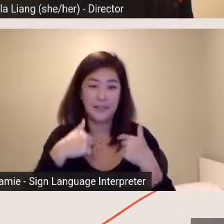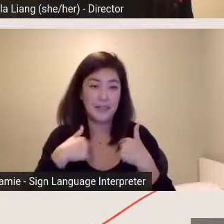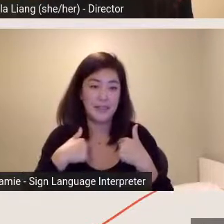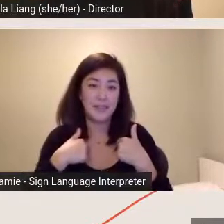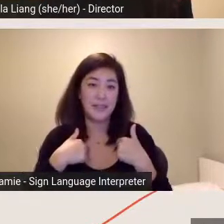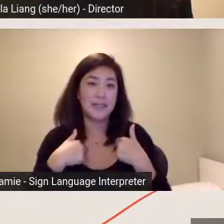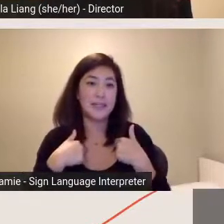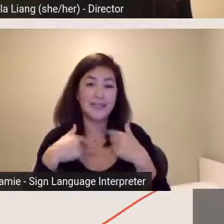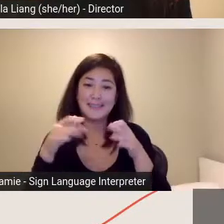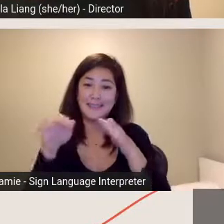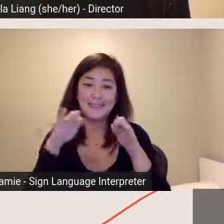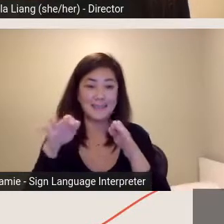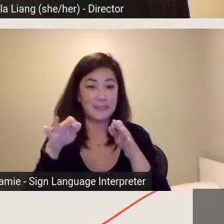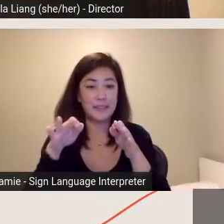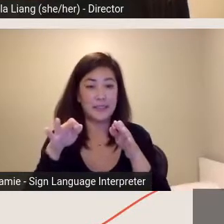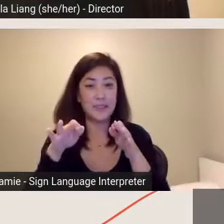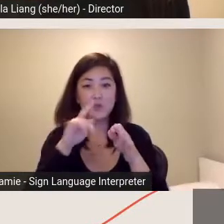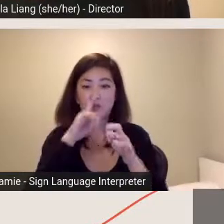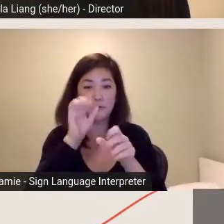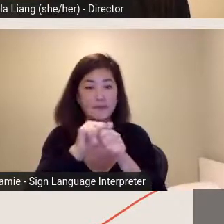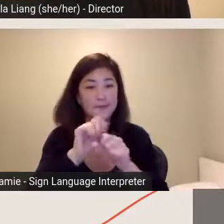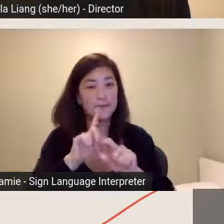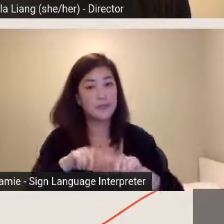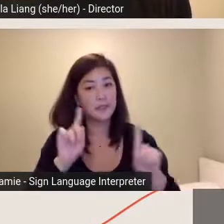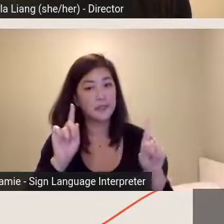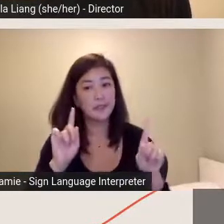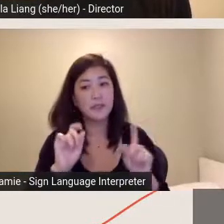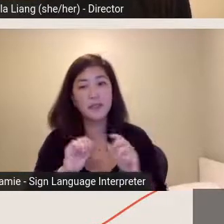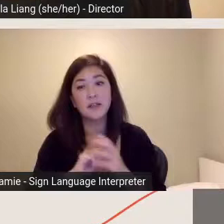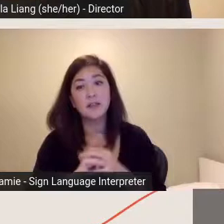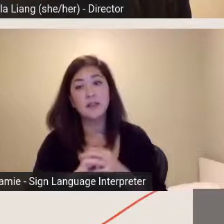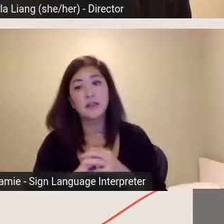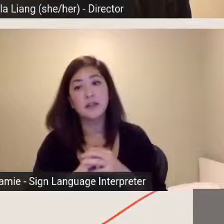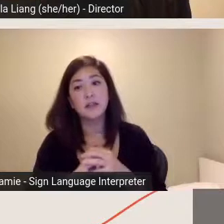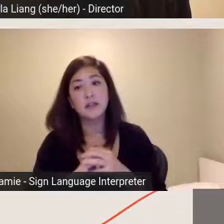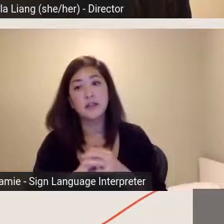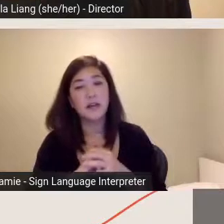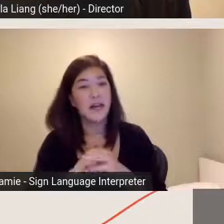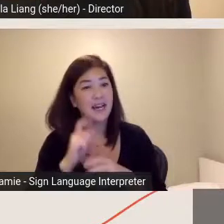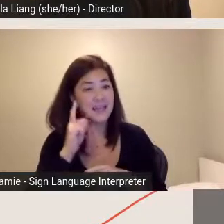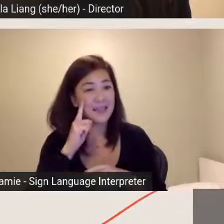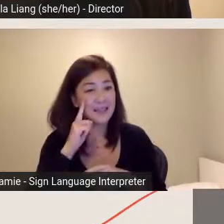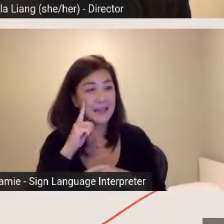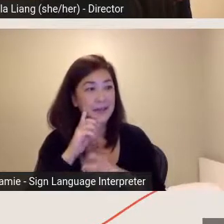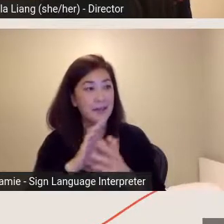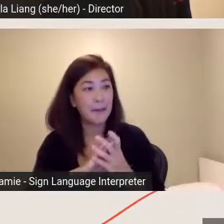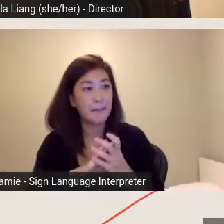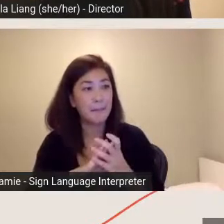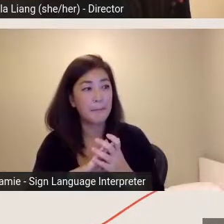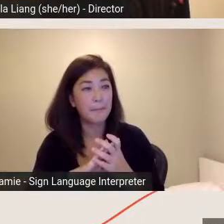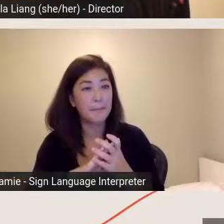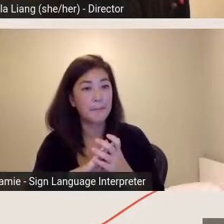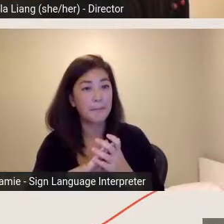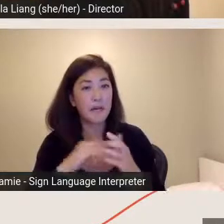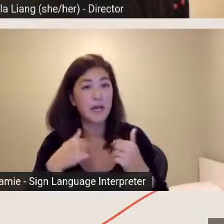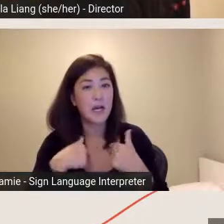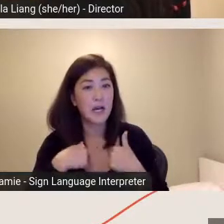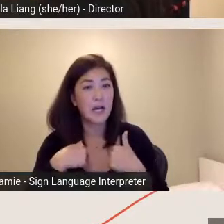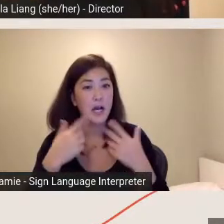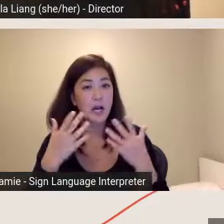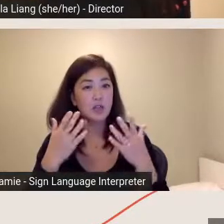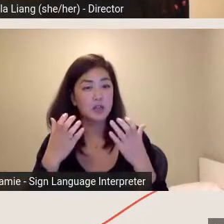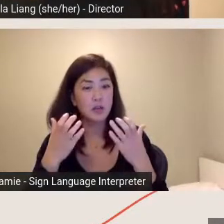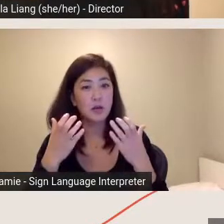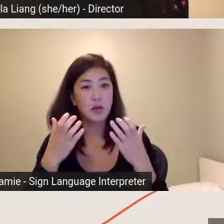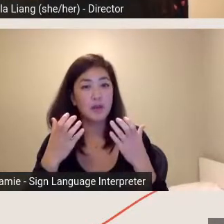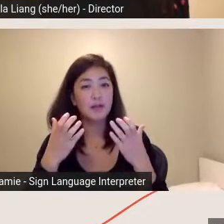my point of view to explain. But I think that there's some space and some part of me that wanted people just to like feel